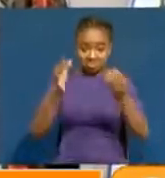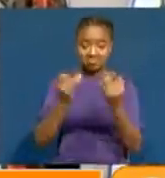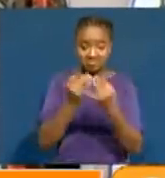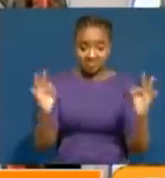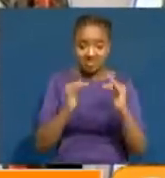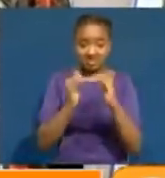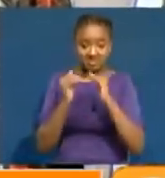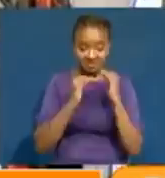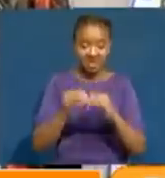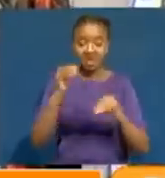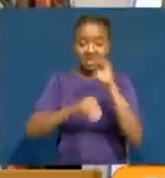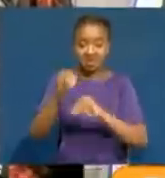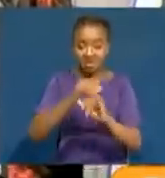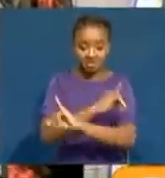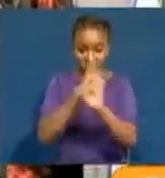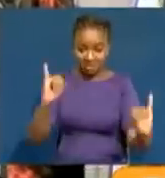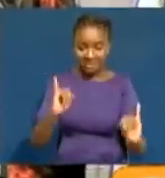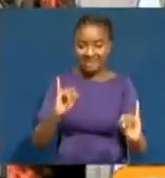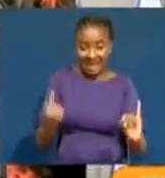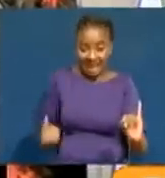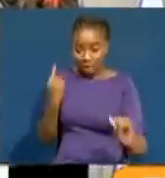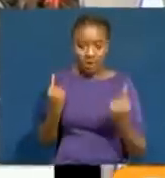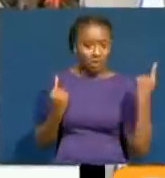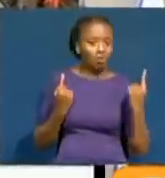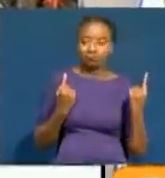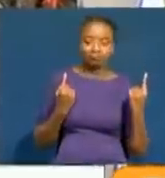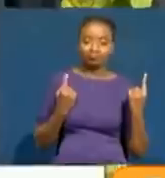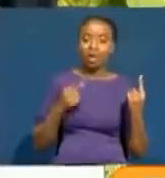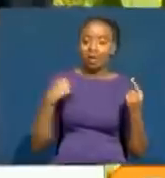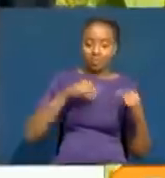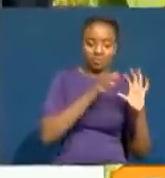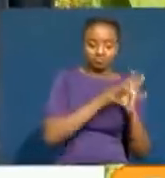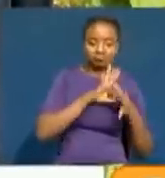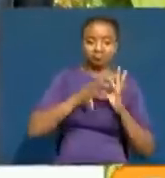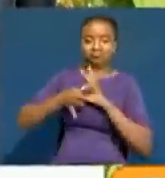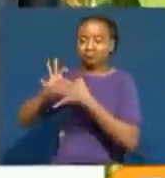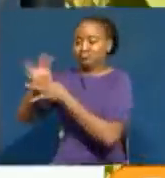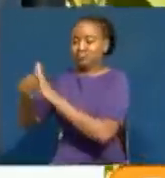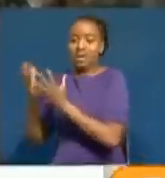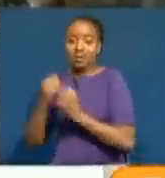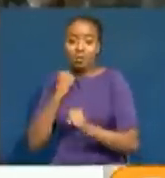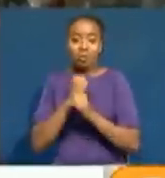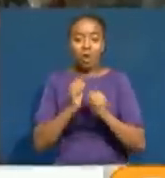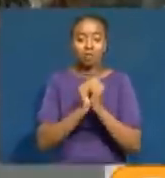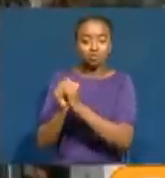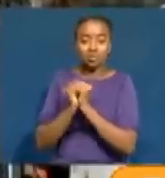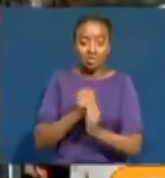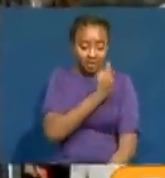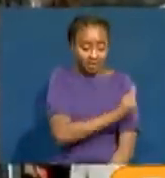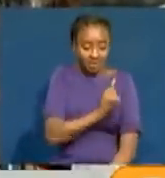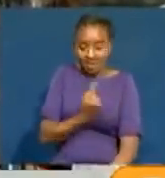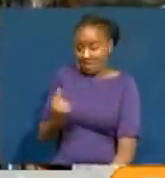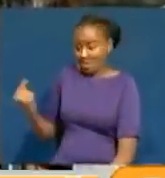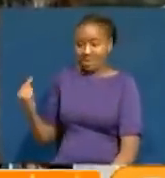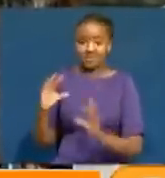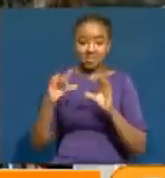credible elections on their own. We depend on each other. Each of these agencies has something to do with